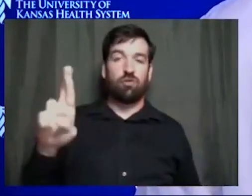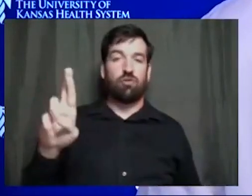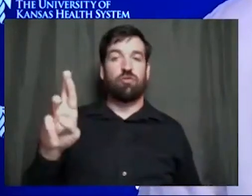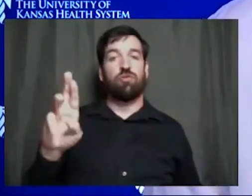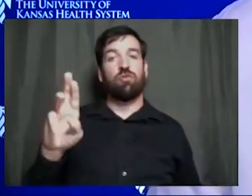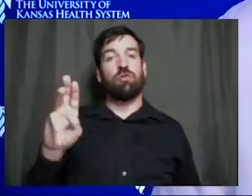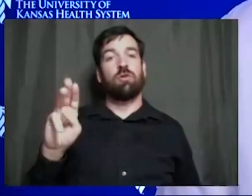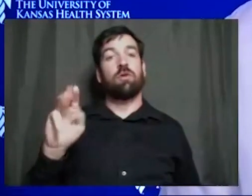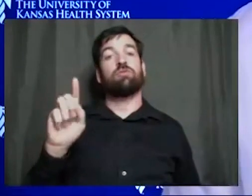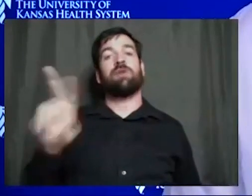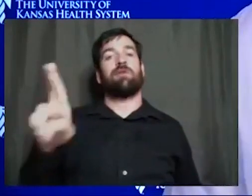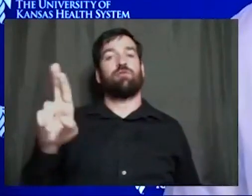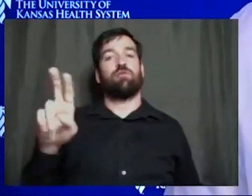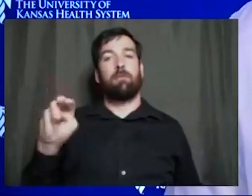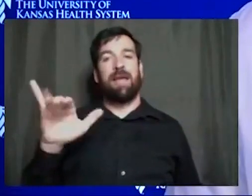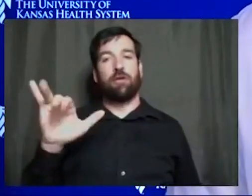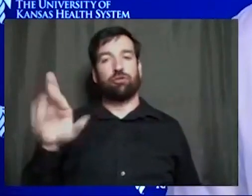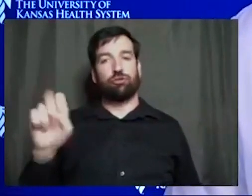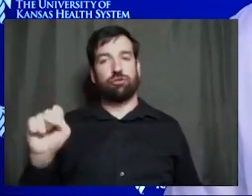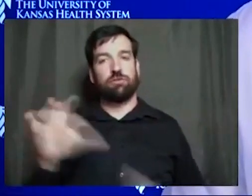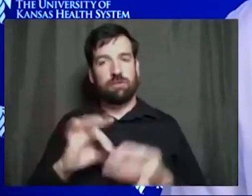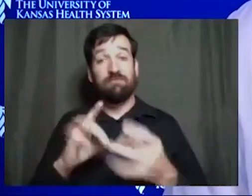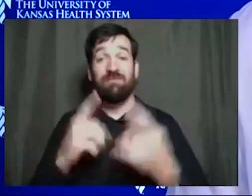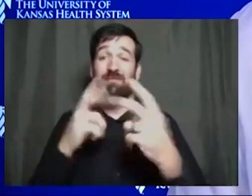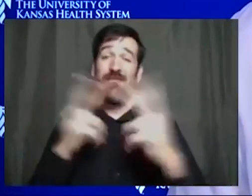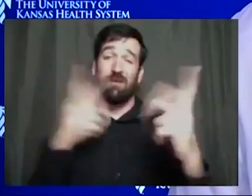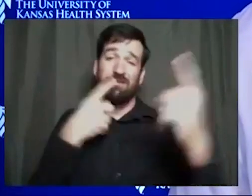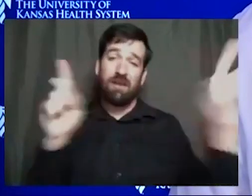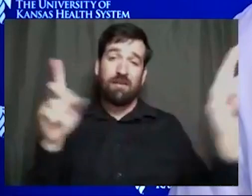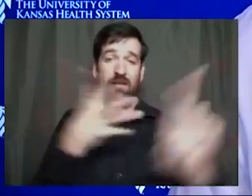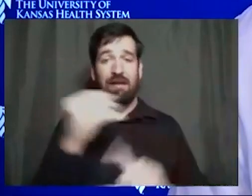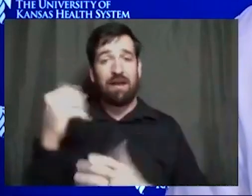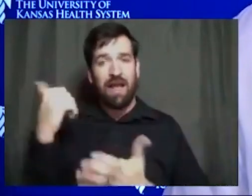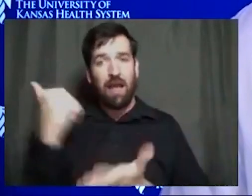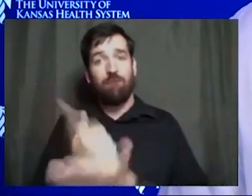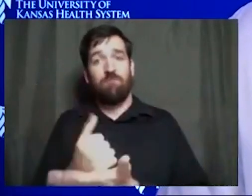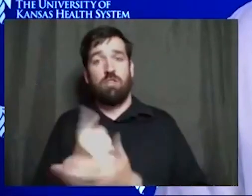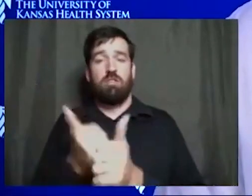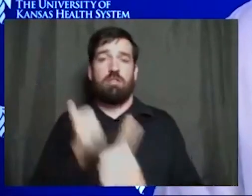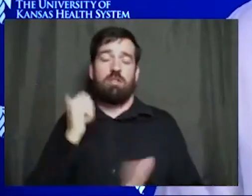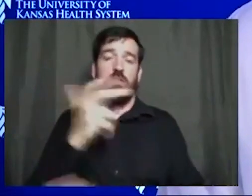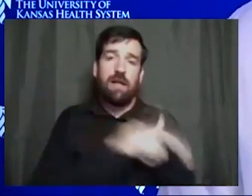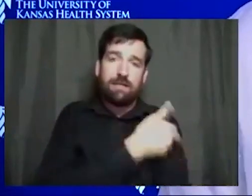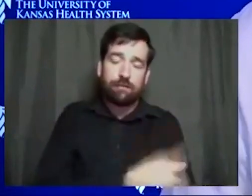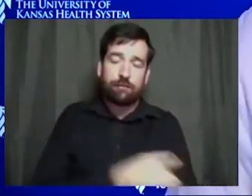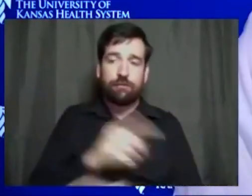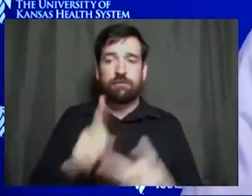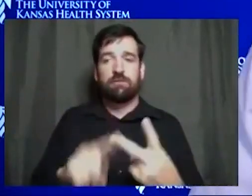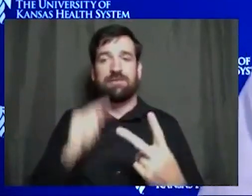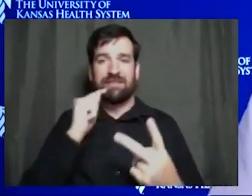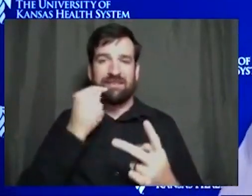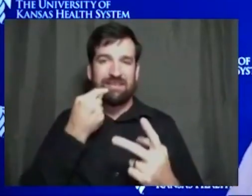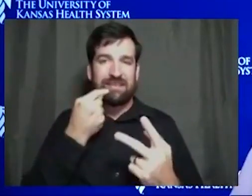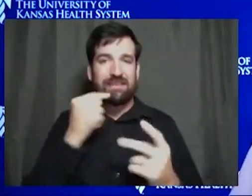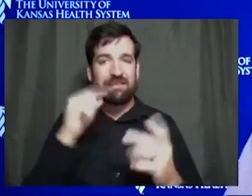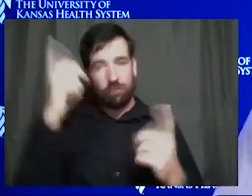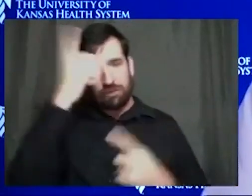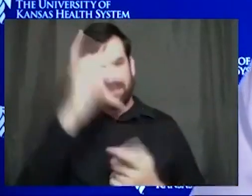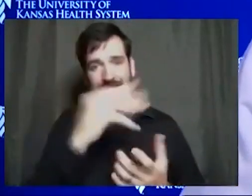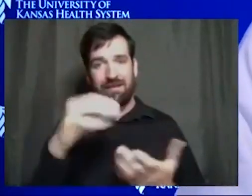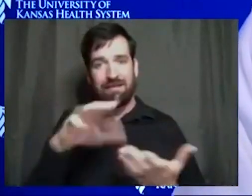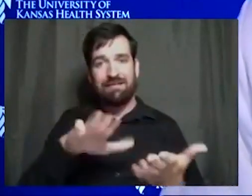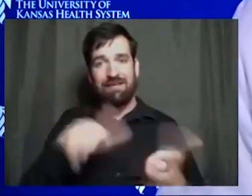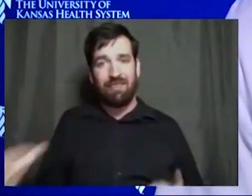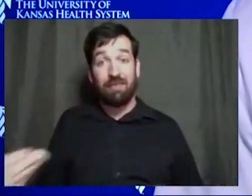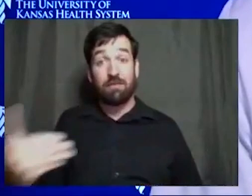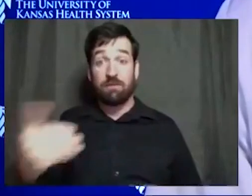really efficacious and very helpful in preventing hospitalizations, severe disease, and death. They are safe. With any luck,